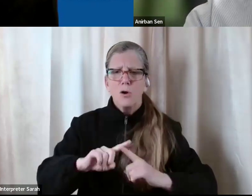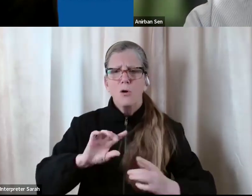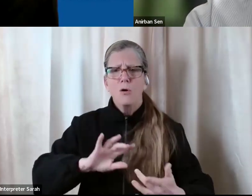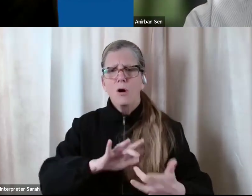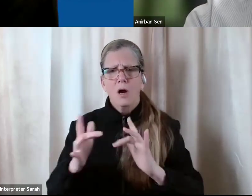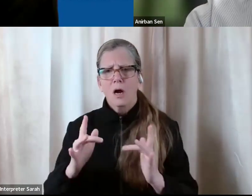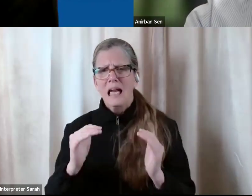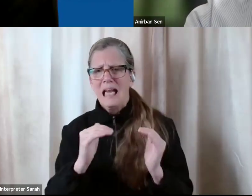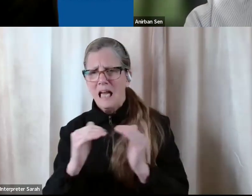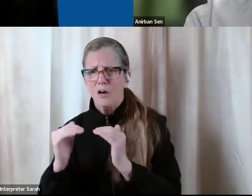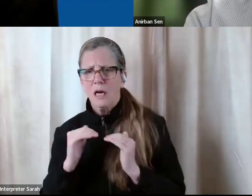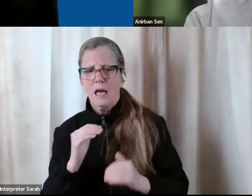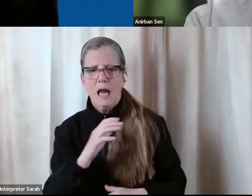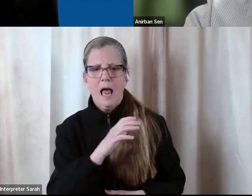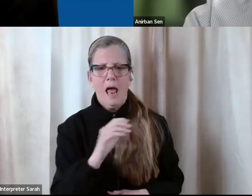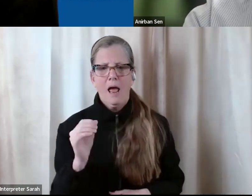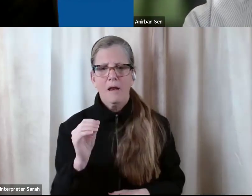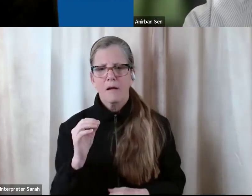community,